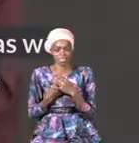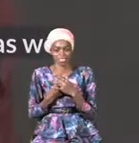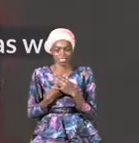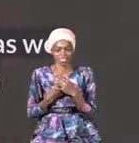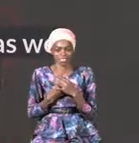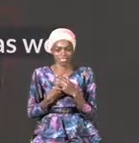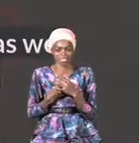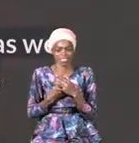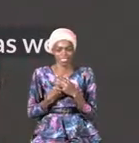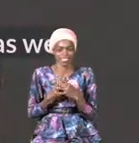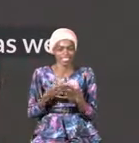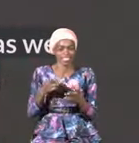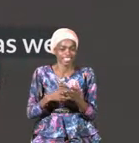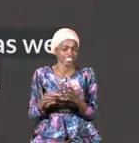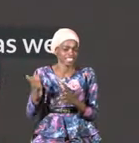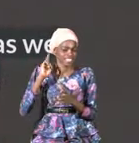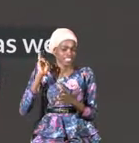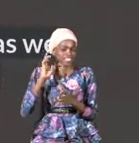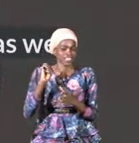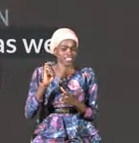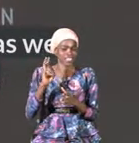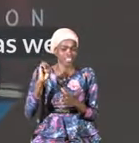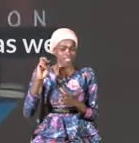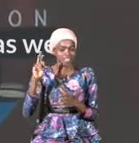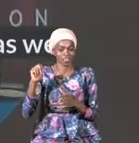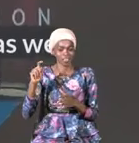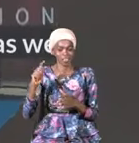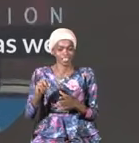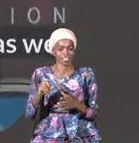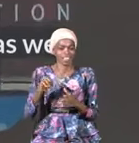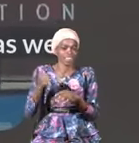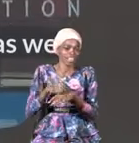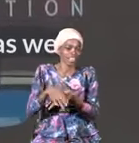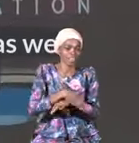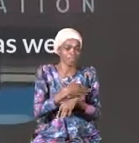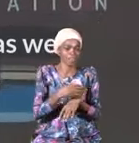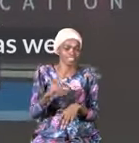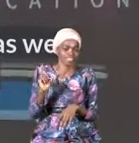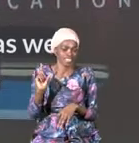this historic event, Impact